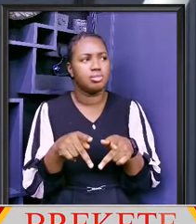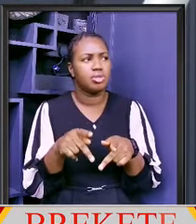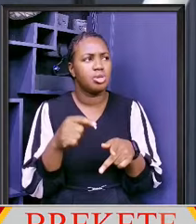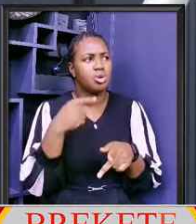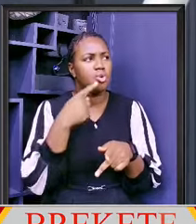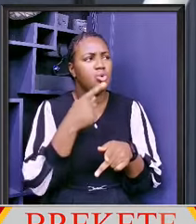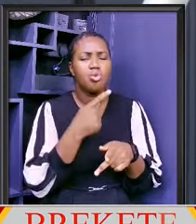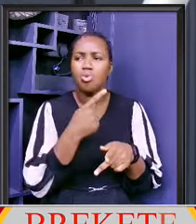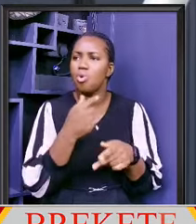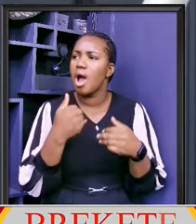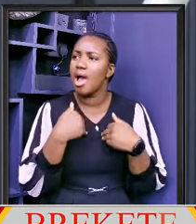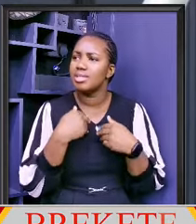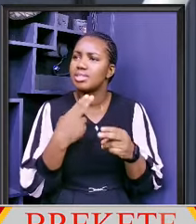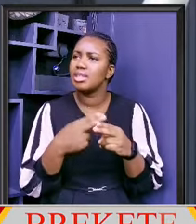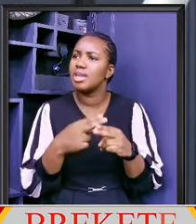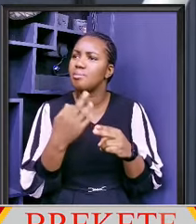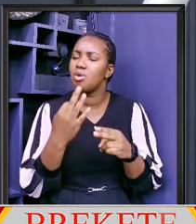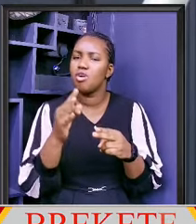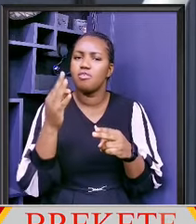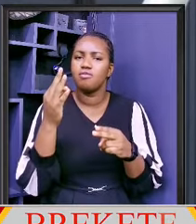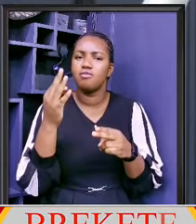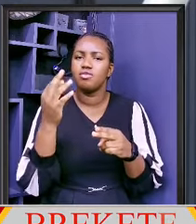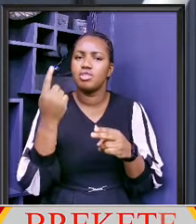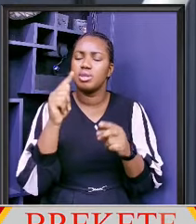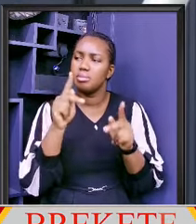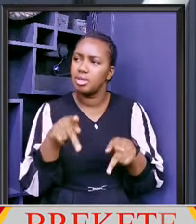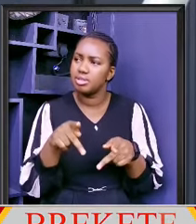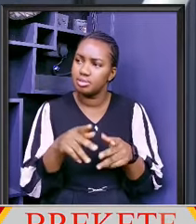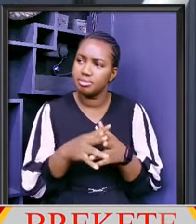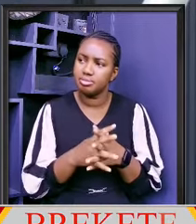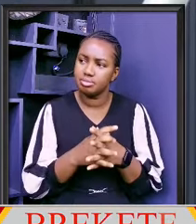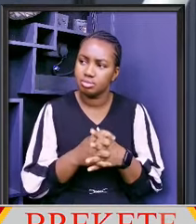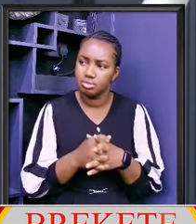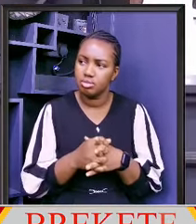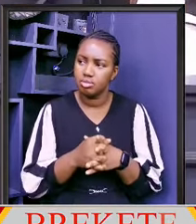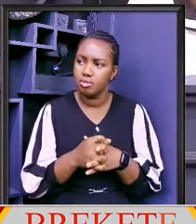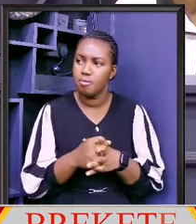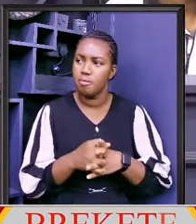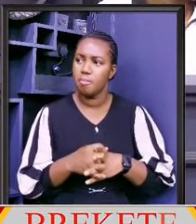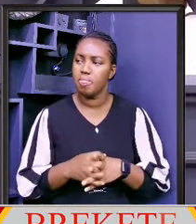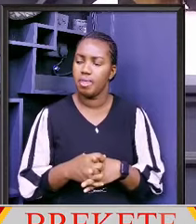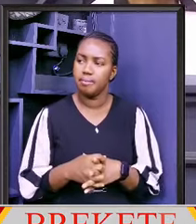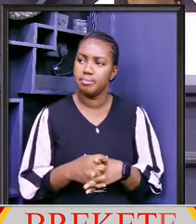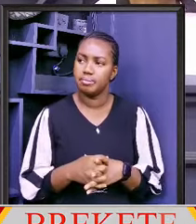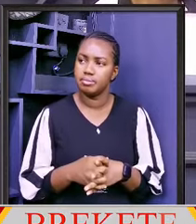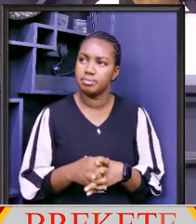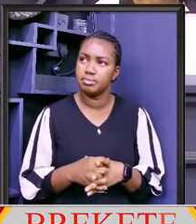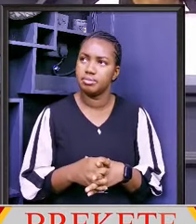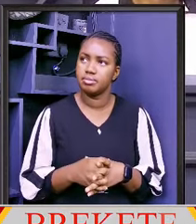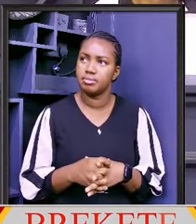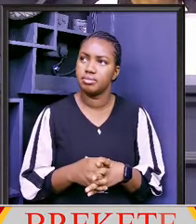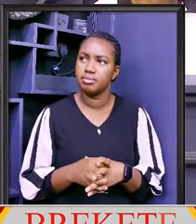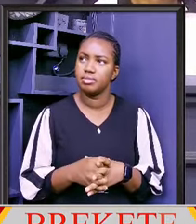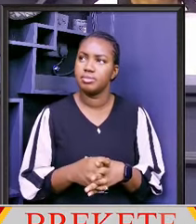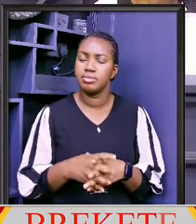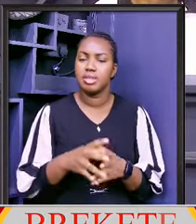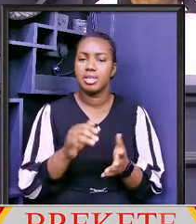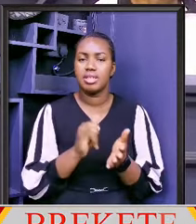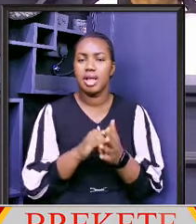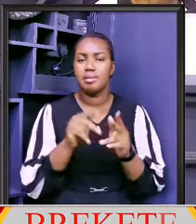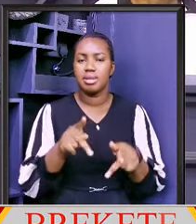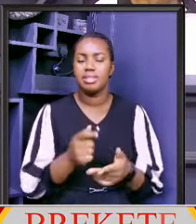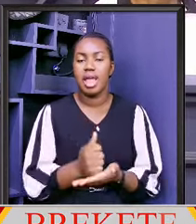who carry a name? Echidima carry a name, Abi? Eh? Or you carry microphone? You don't carry your